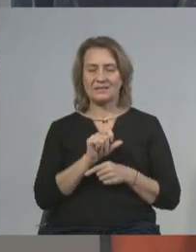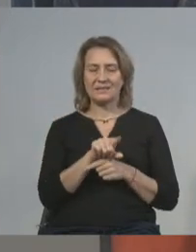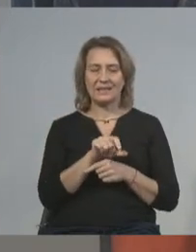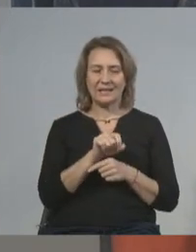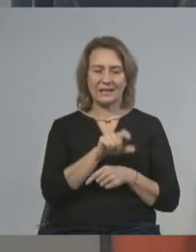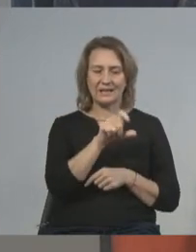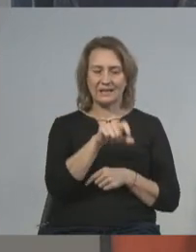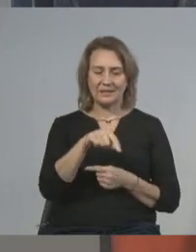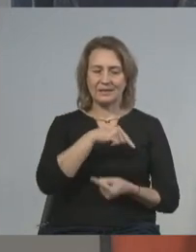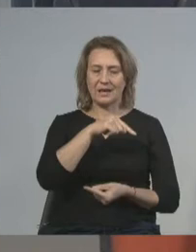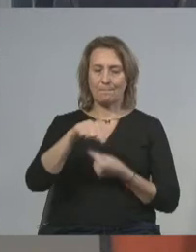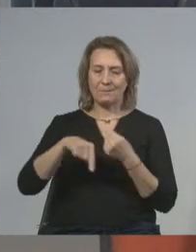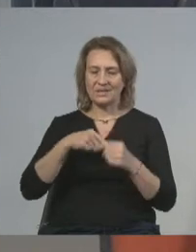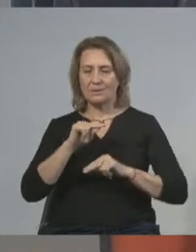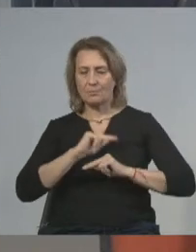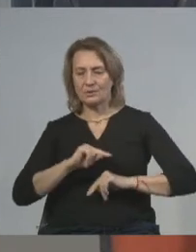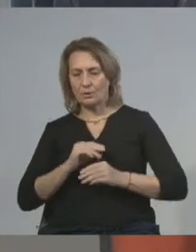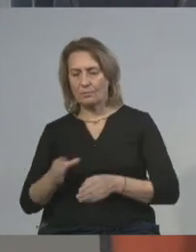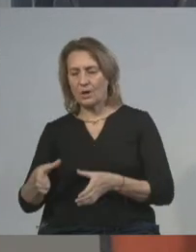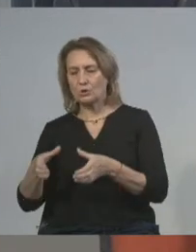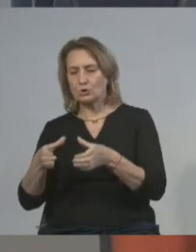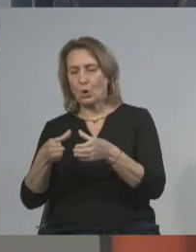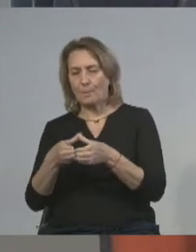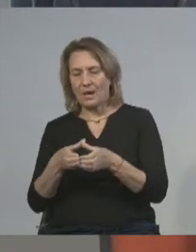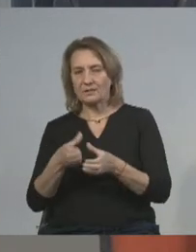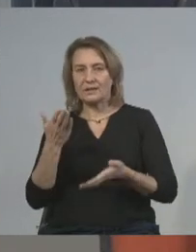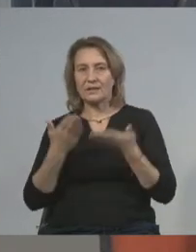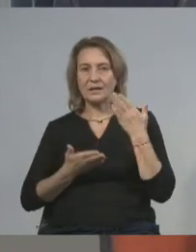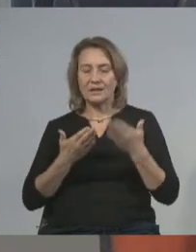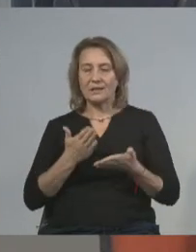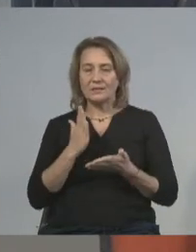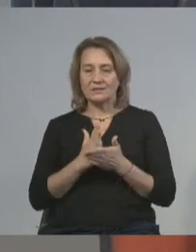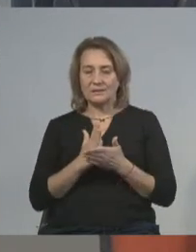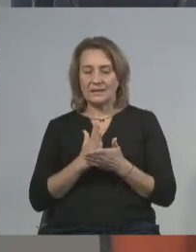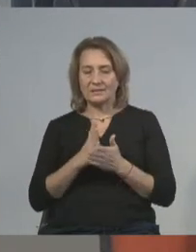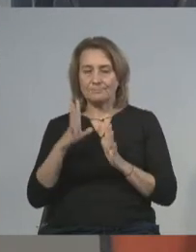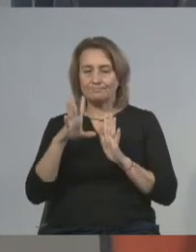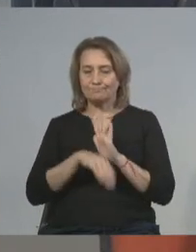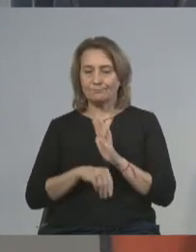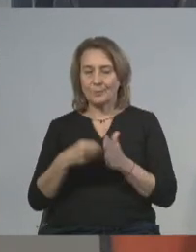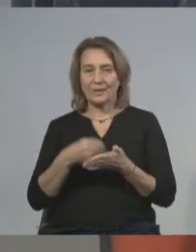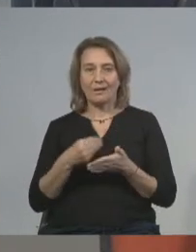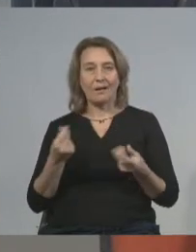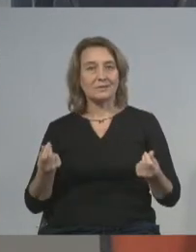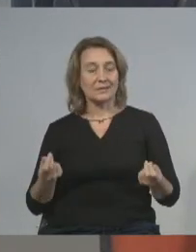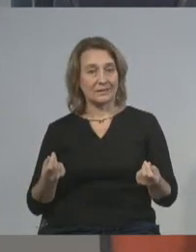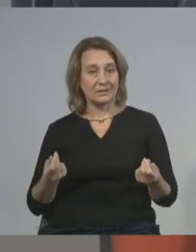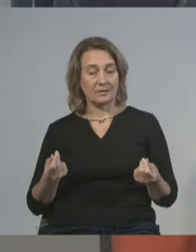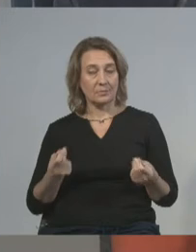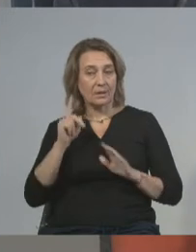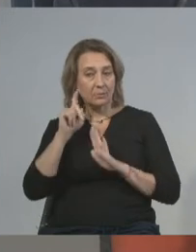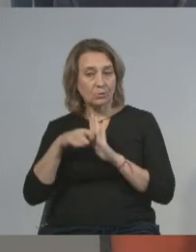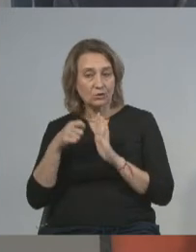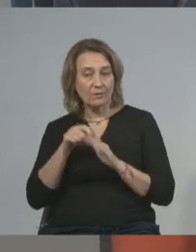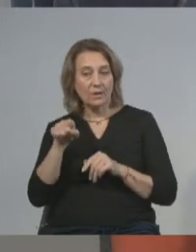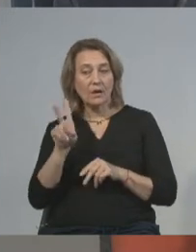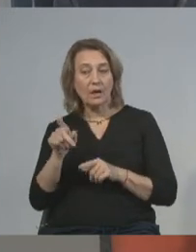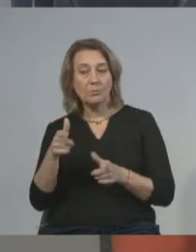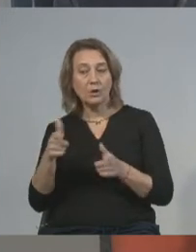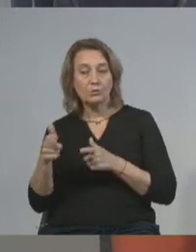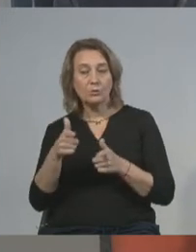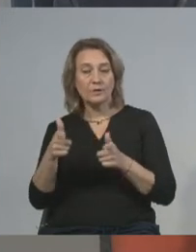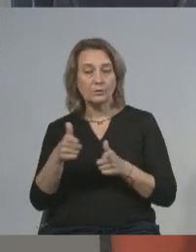them customers business partners team members and then shareholders if there are any and